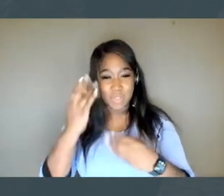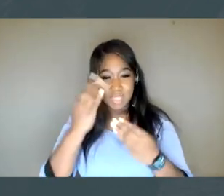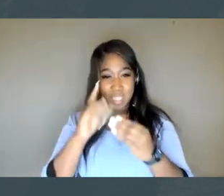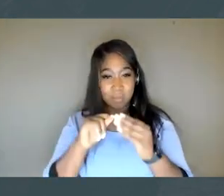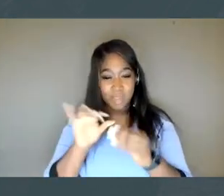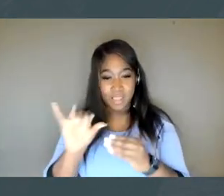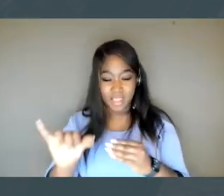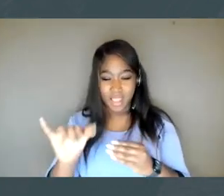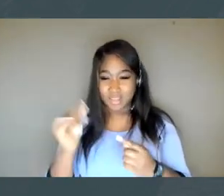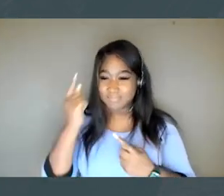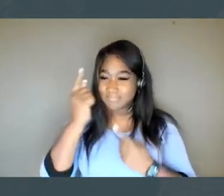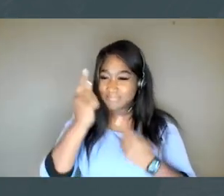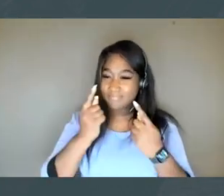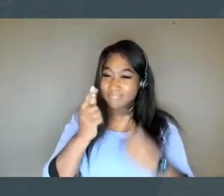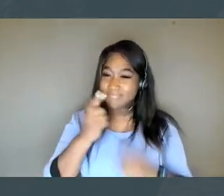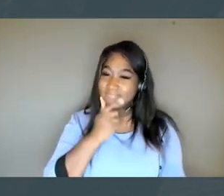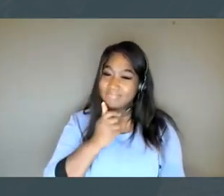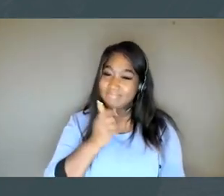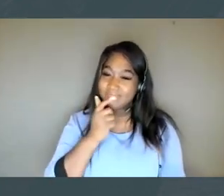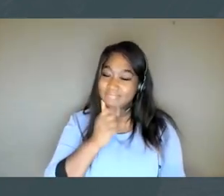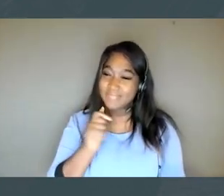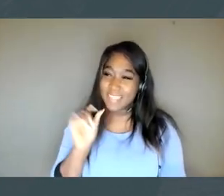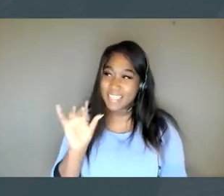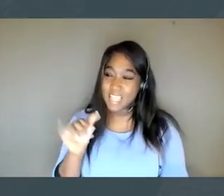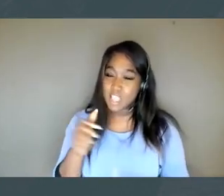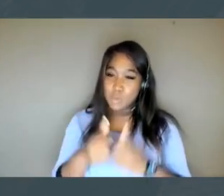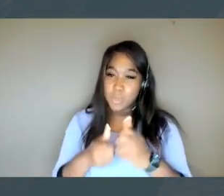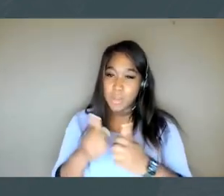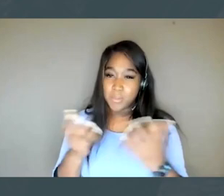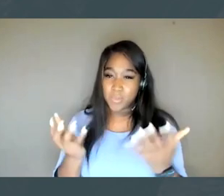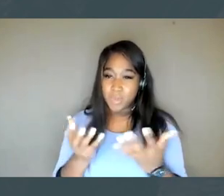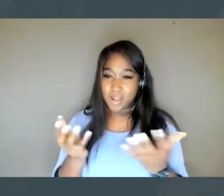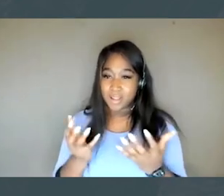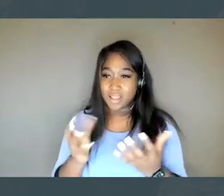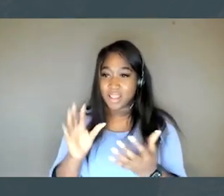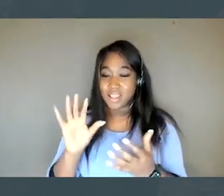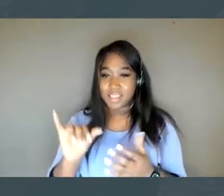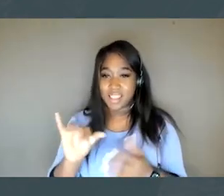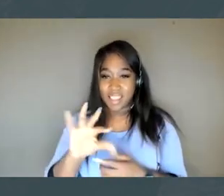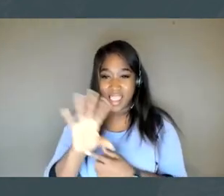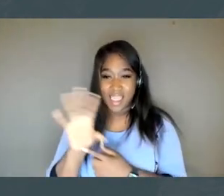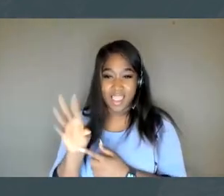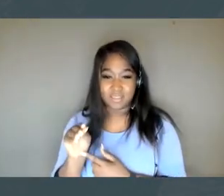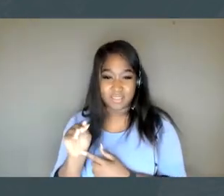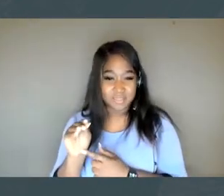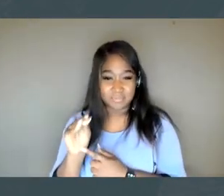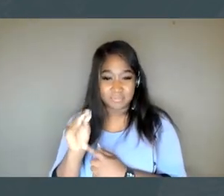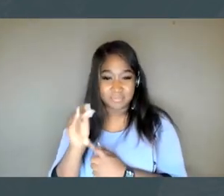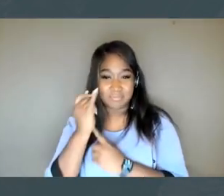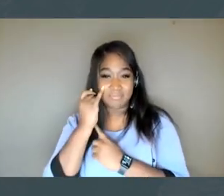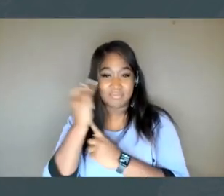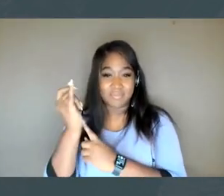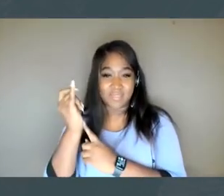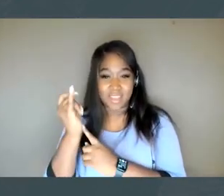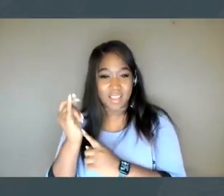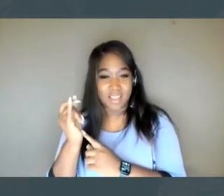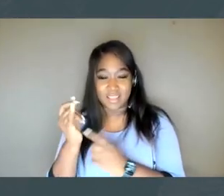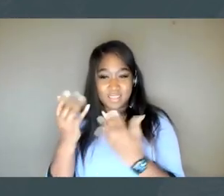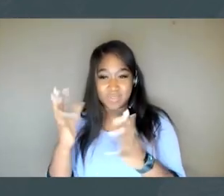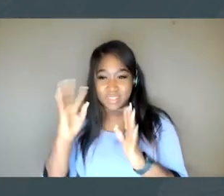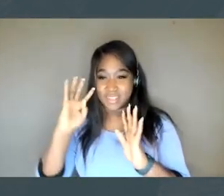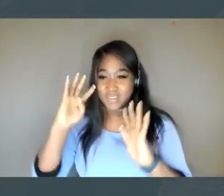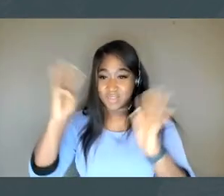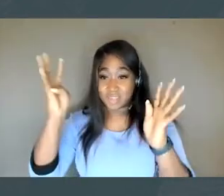problem. This Africanity that has been invented. When people who, you know, even in